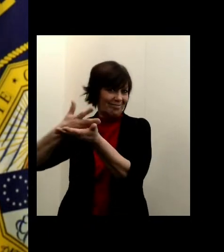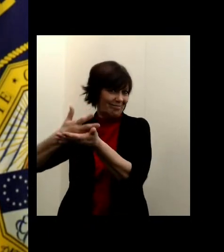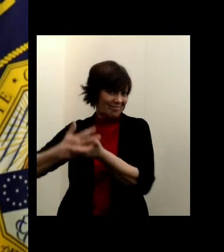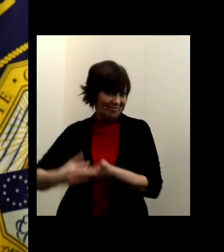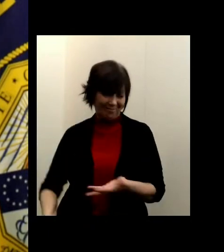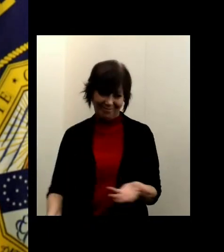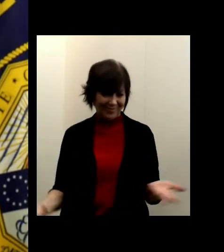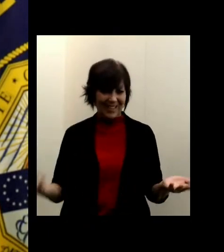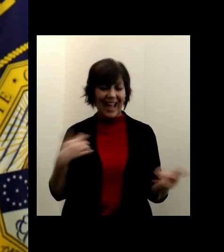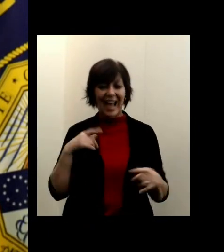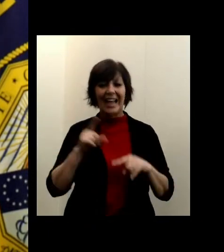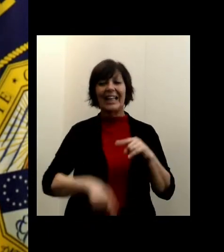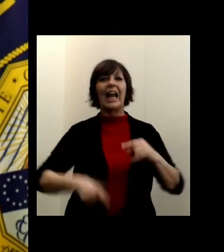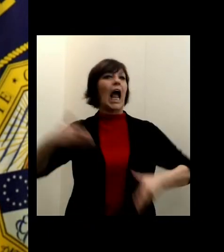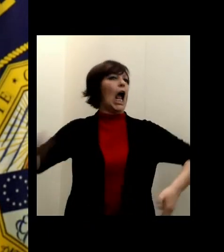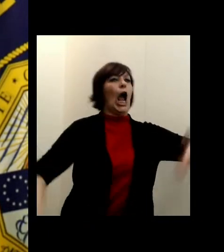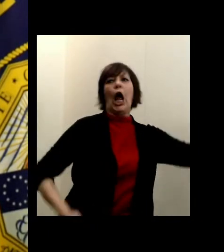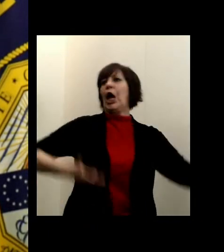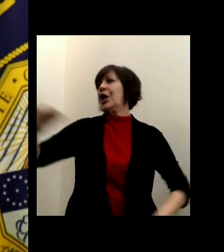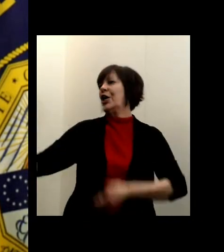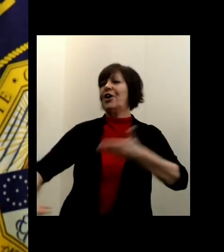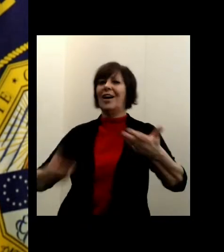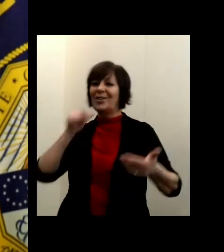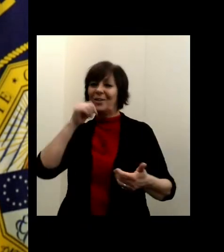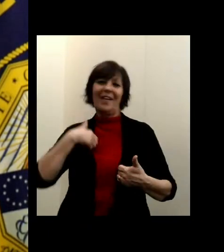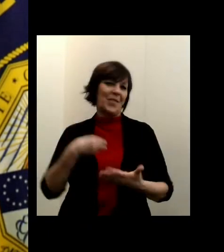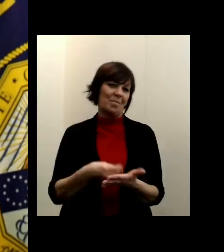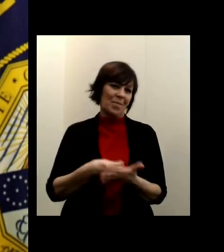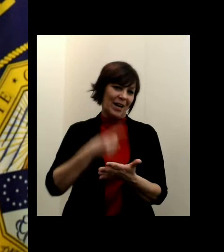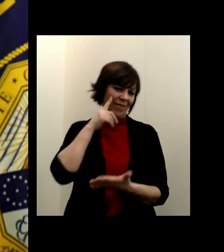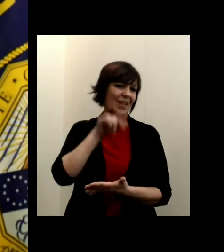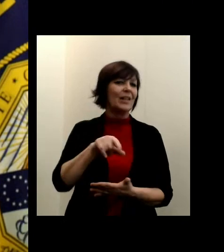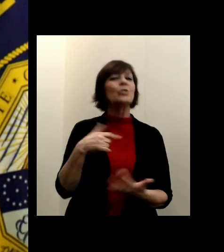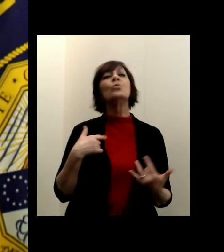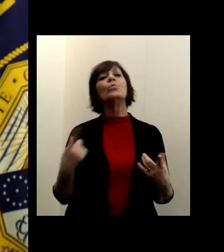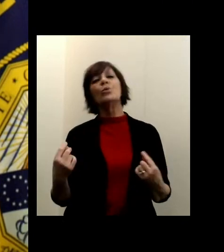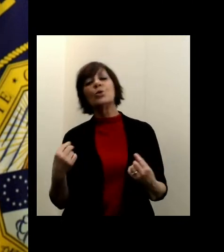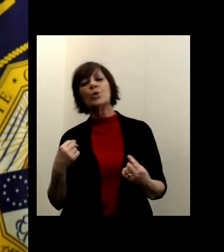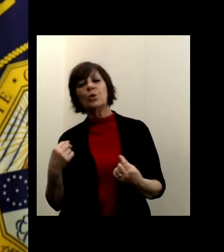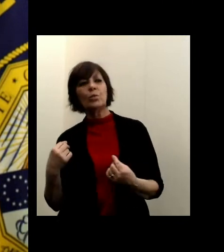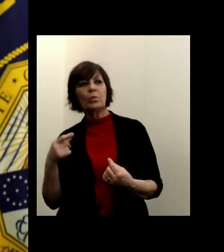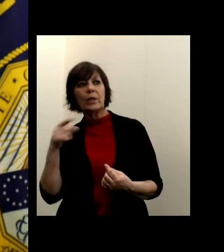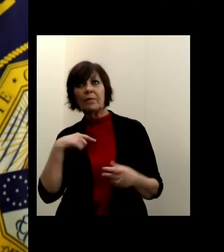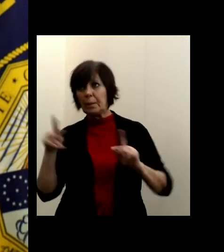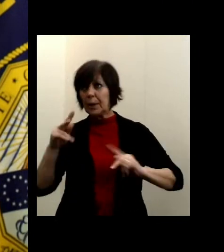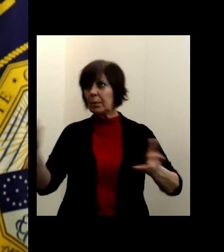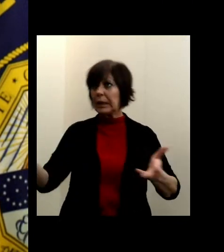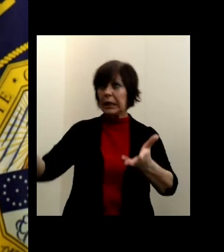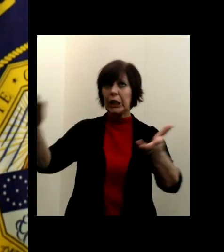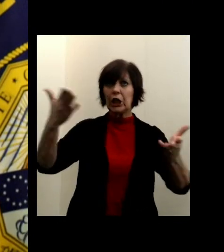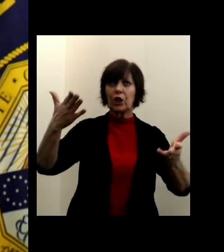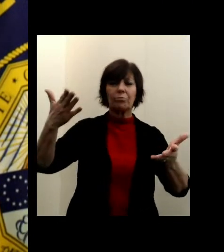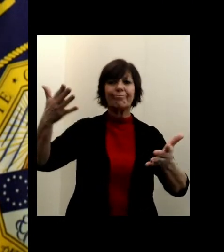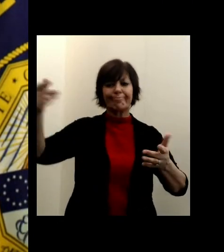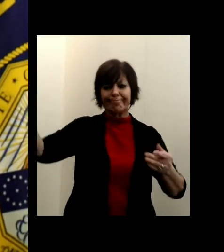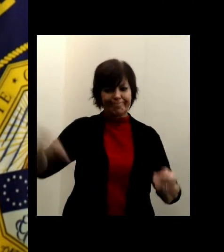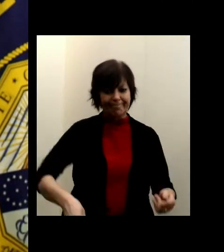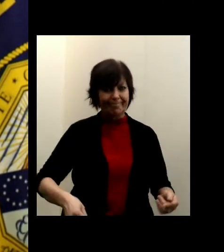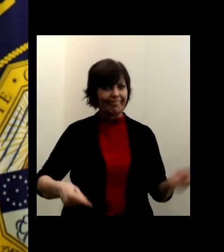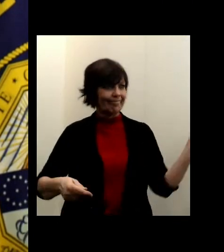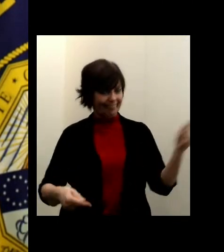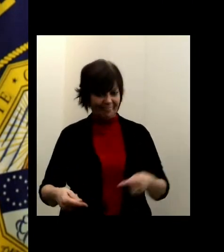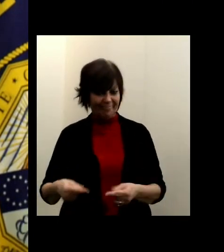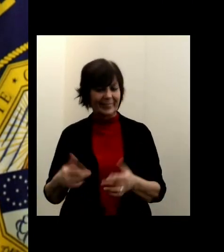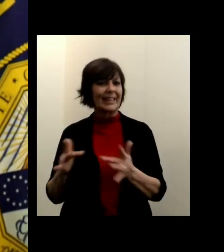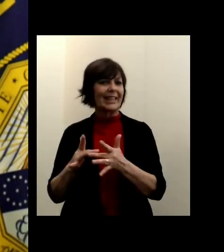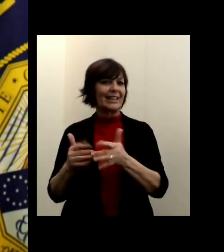I can't go out there and spend money I don't have. So we're utilizing the resources that we have. With regards to contact tracers, we're all caught up